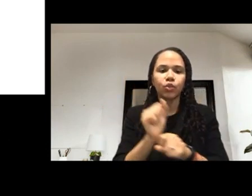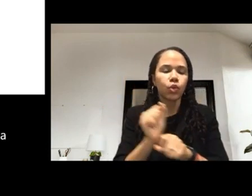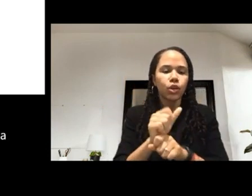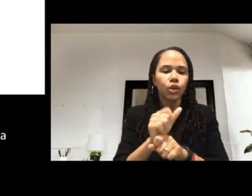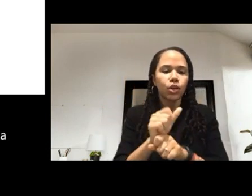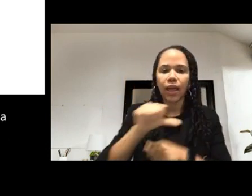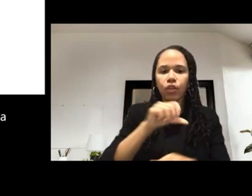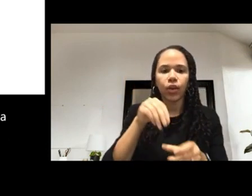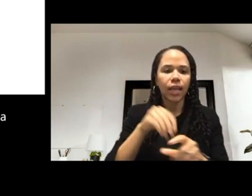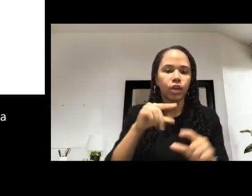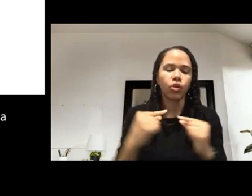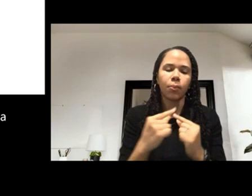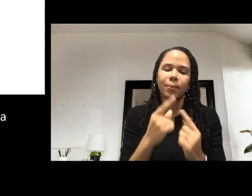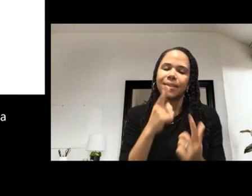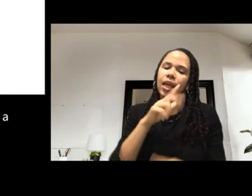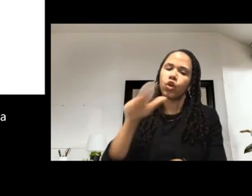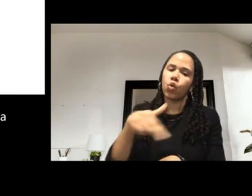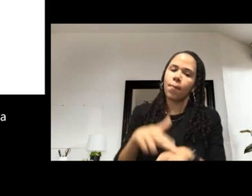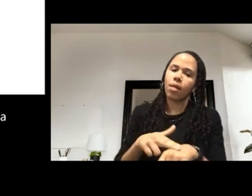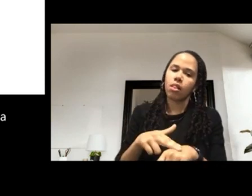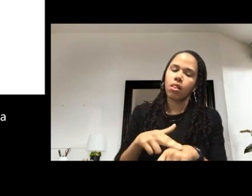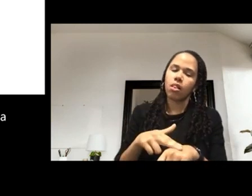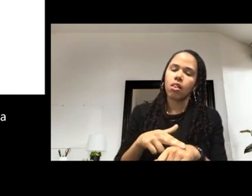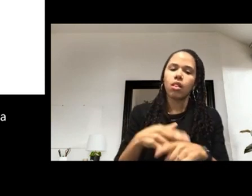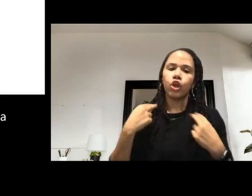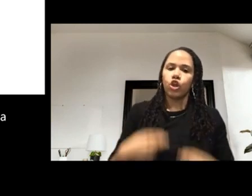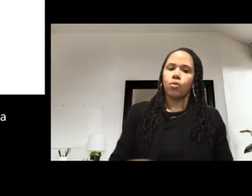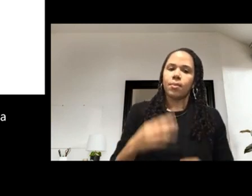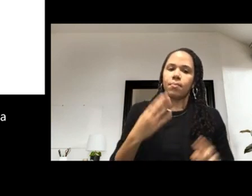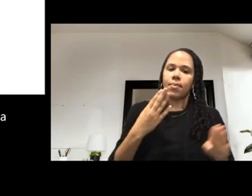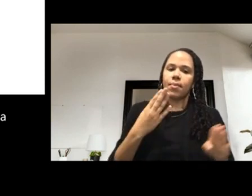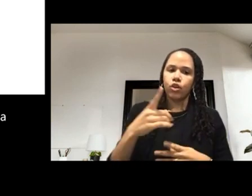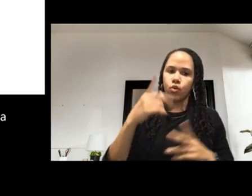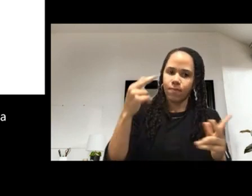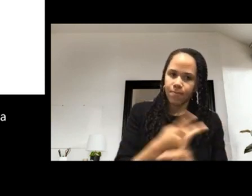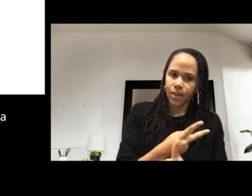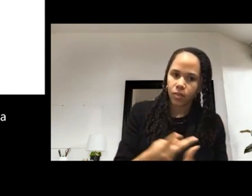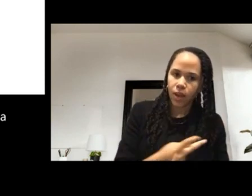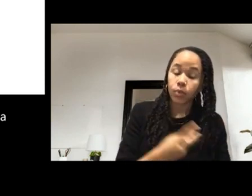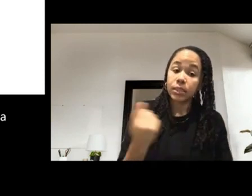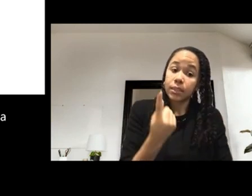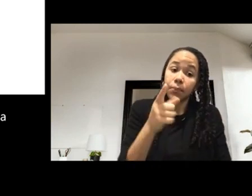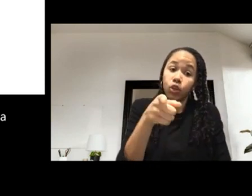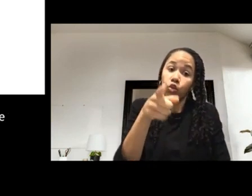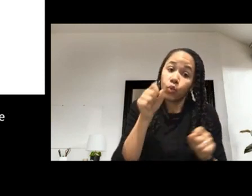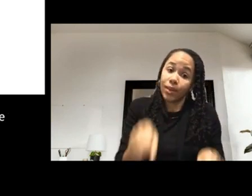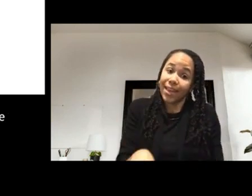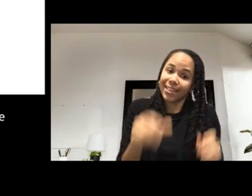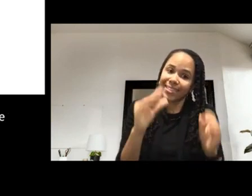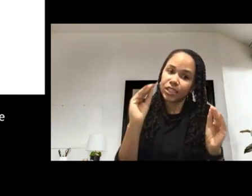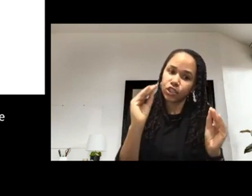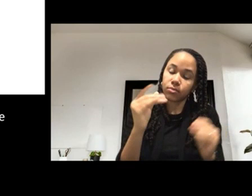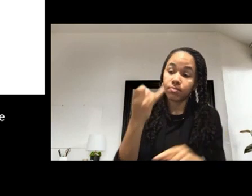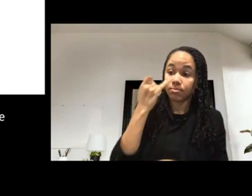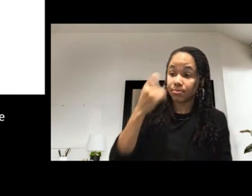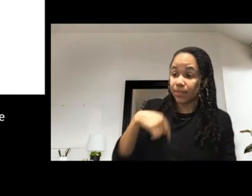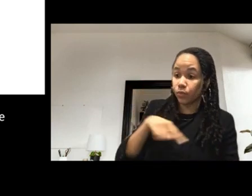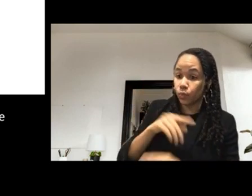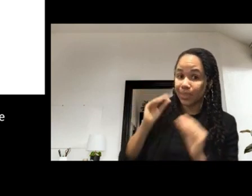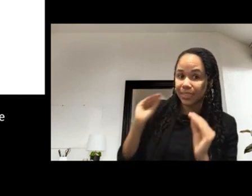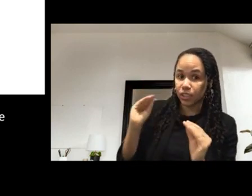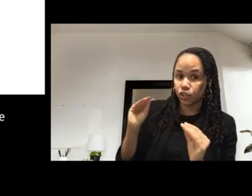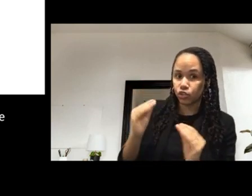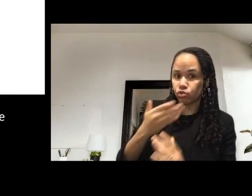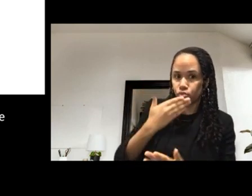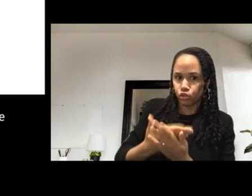human behavior that you figure out. It's something that you can be taught. And if we teach them explicitly good